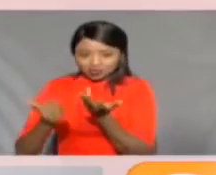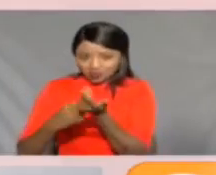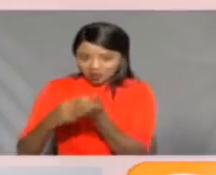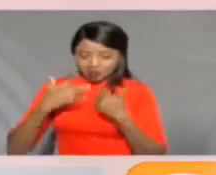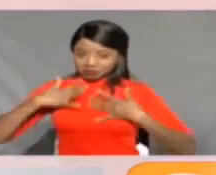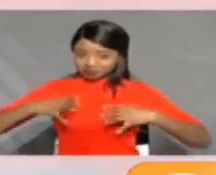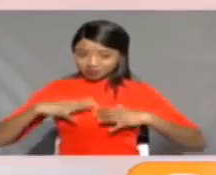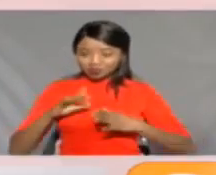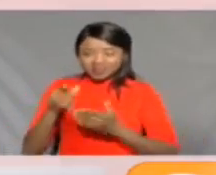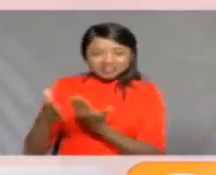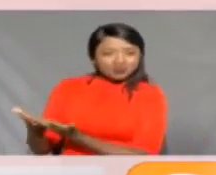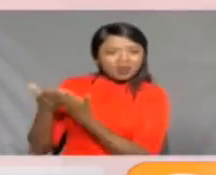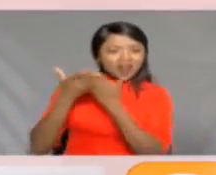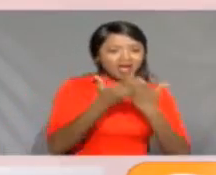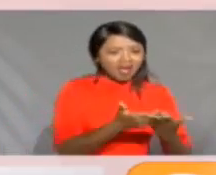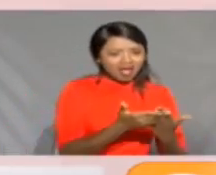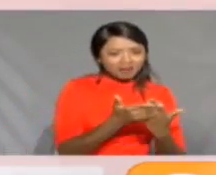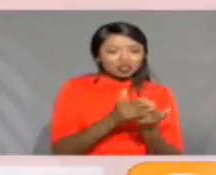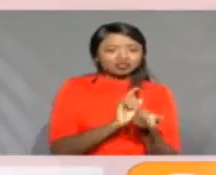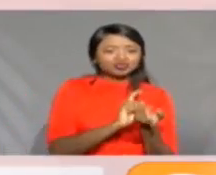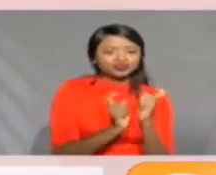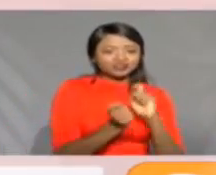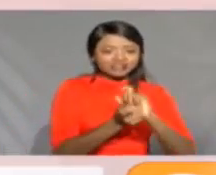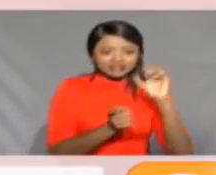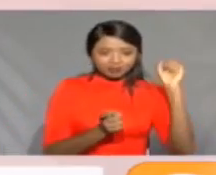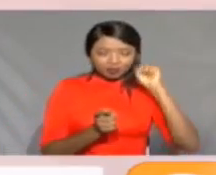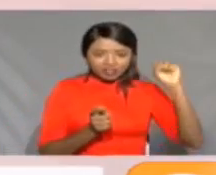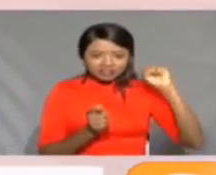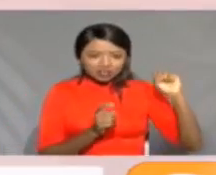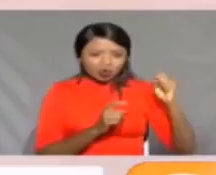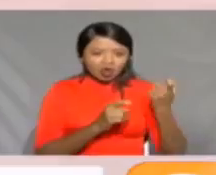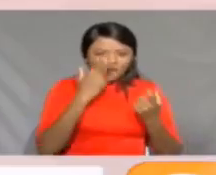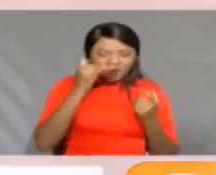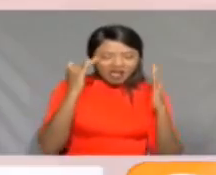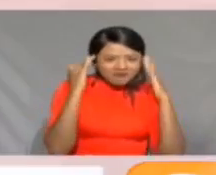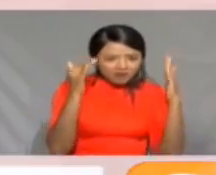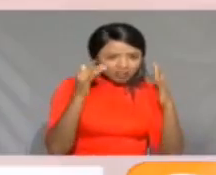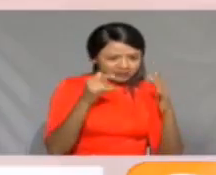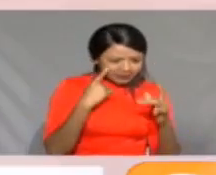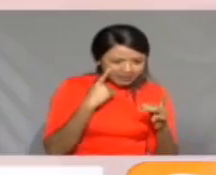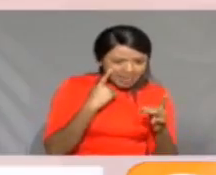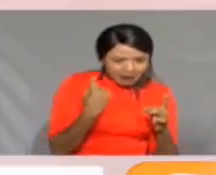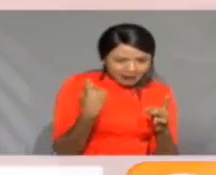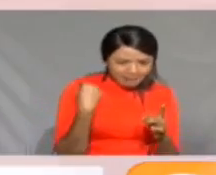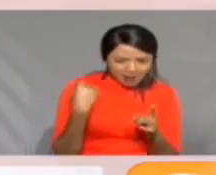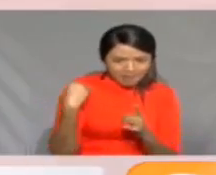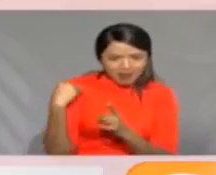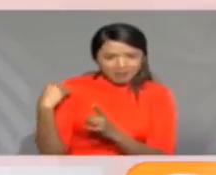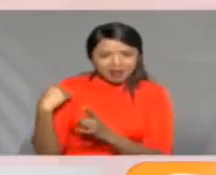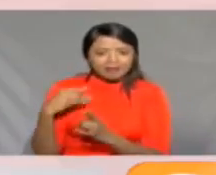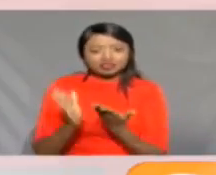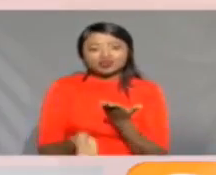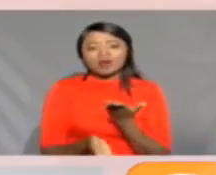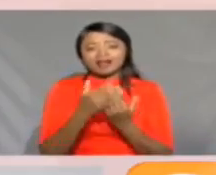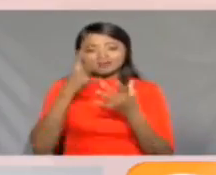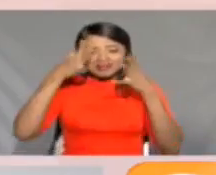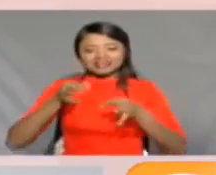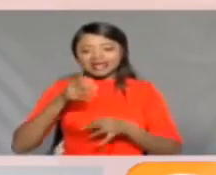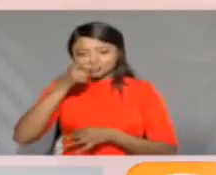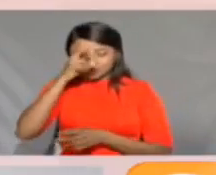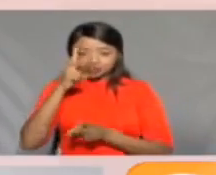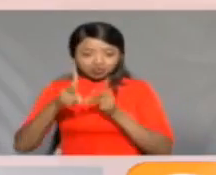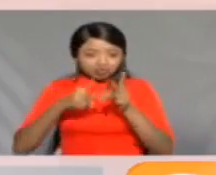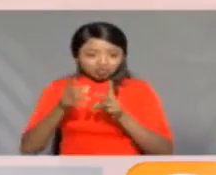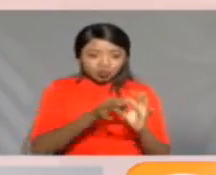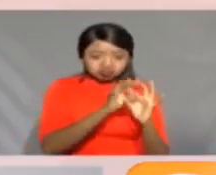in shaping the country's political discourse on account of region's numerical strength that is likely to inform 2022 political